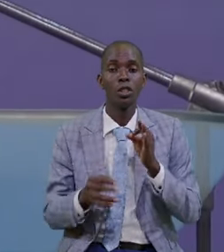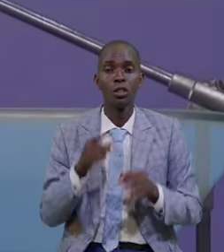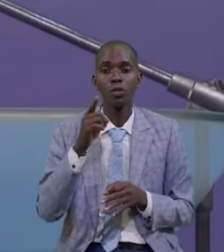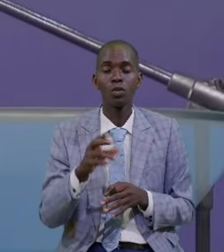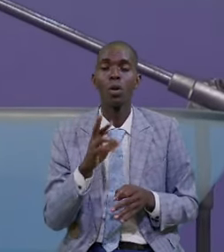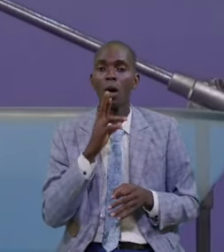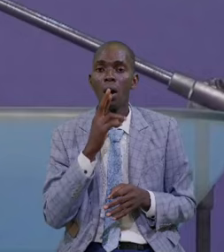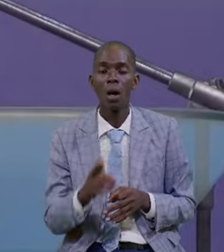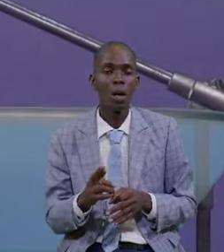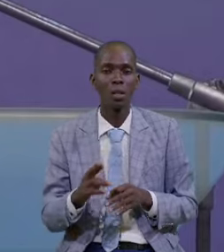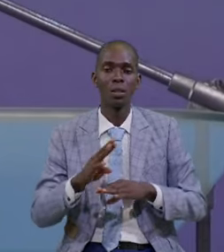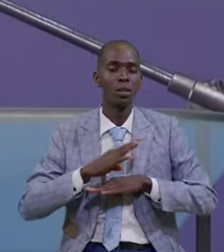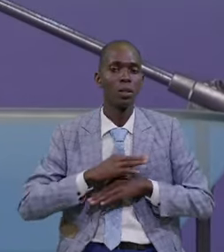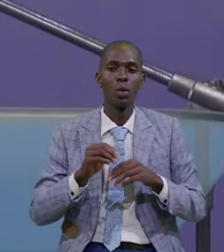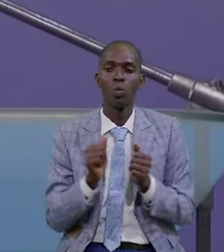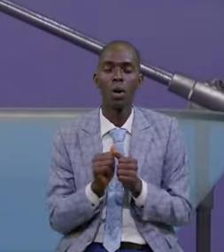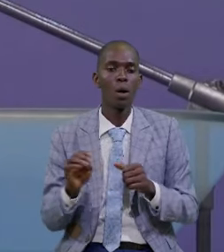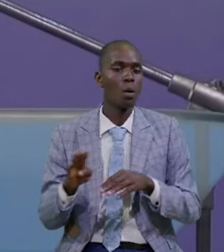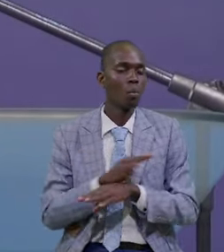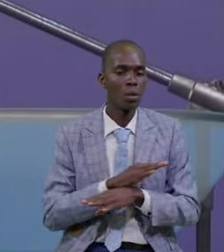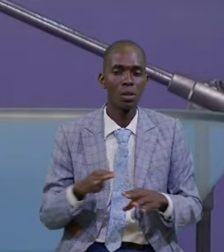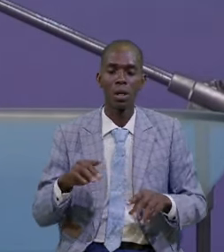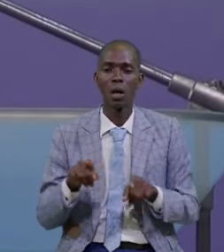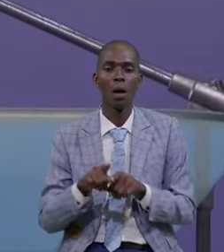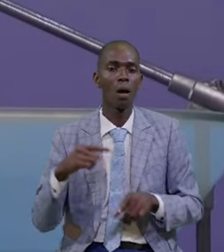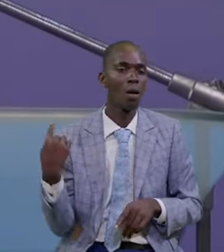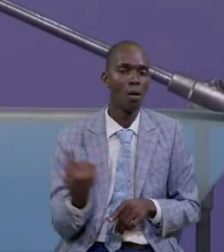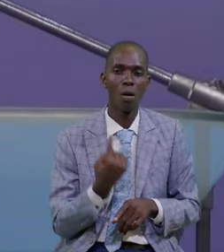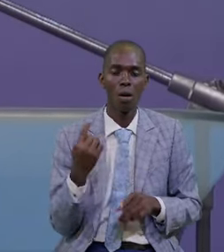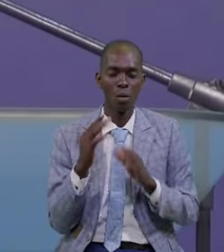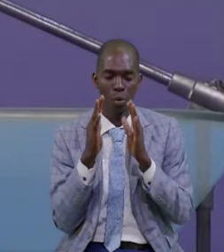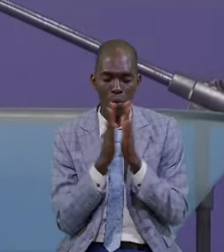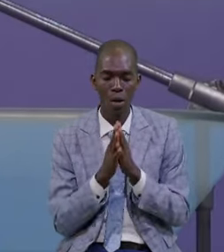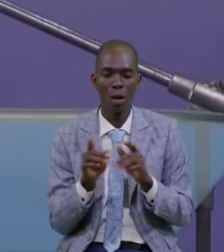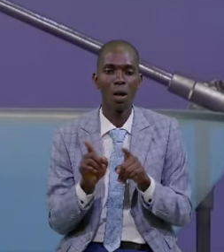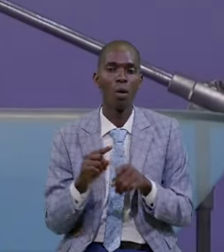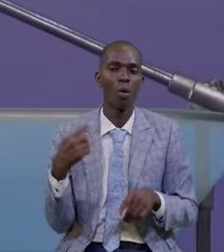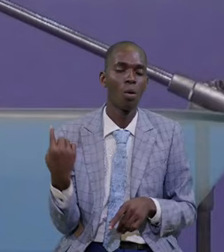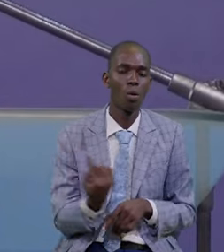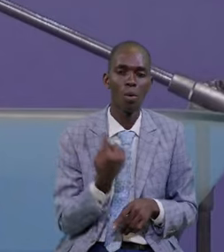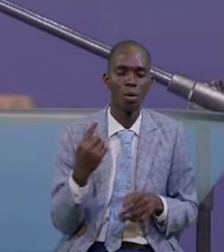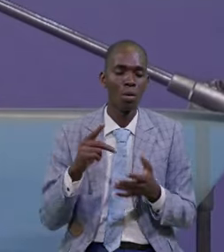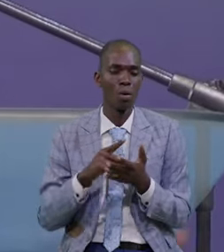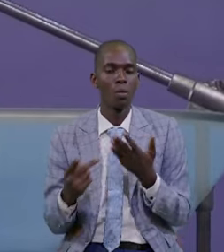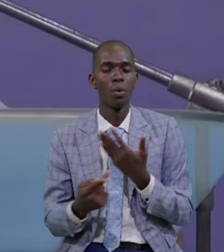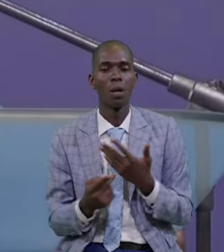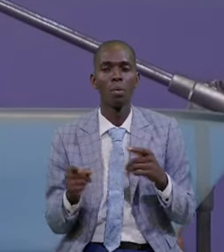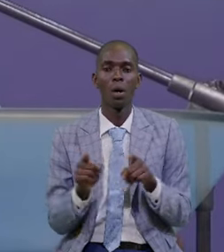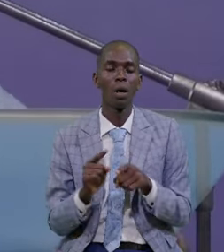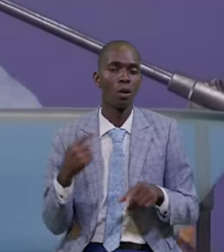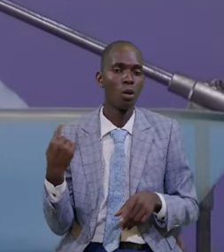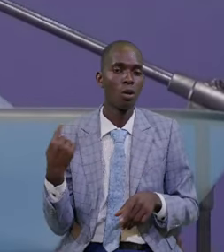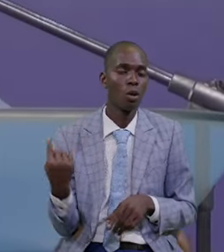business as usual, prayer as usual, program as usual, you'll